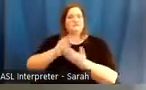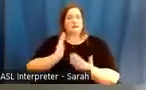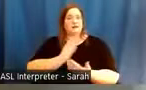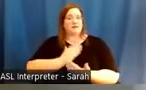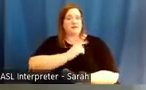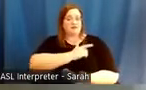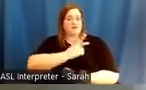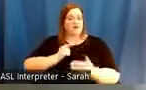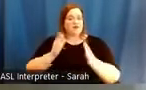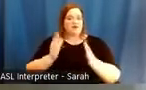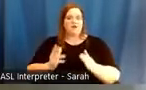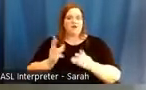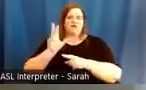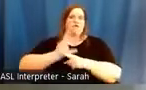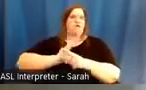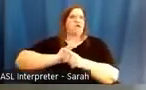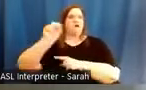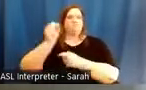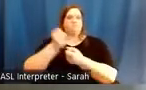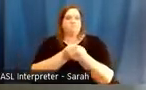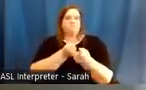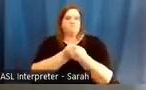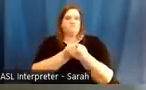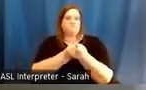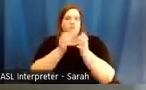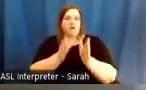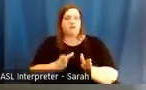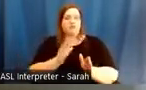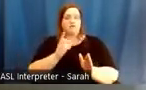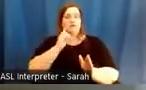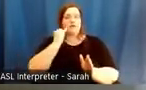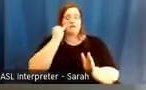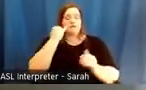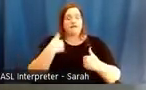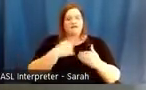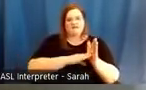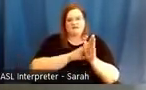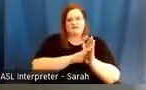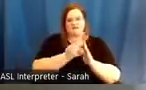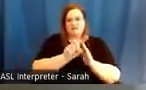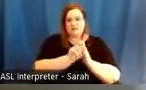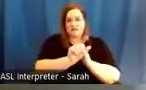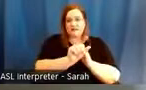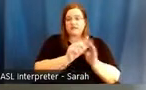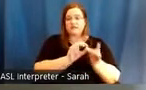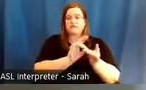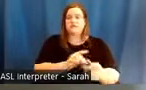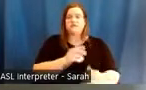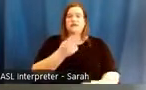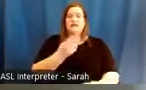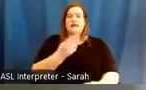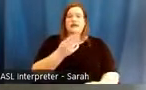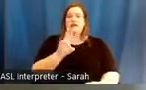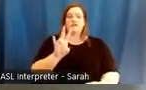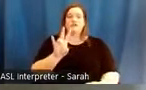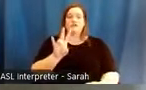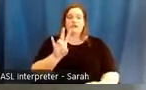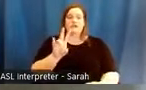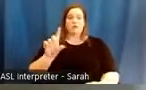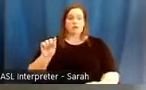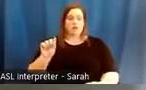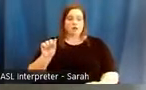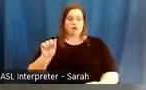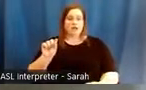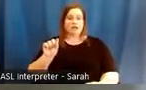been extraordinary advocates for persons with developmental disabilities in terms of H720, which is a